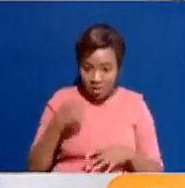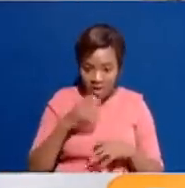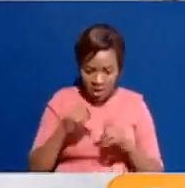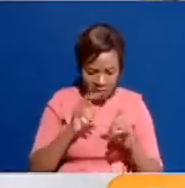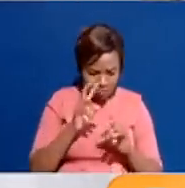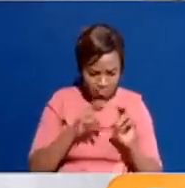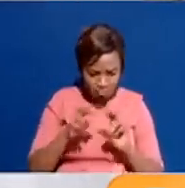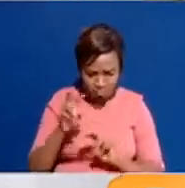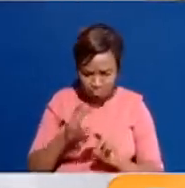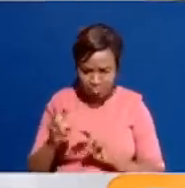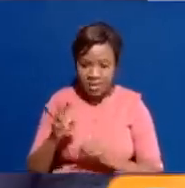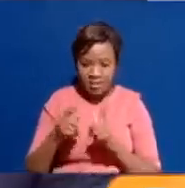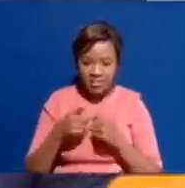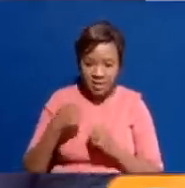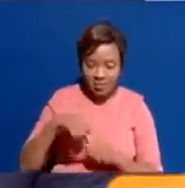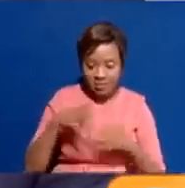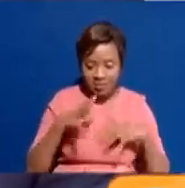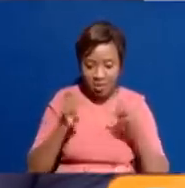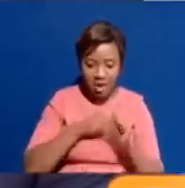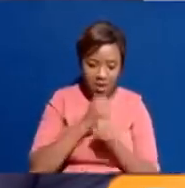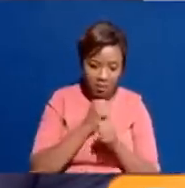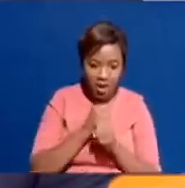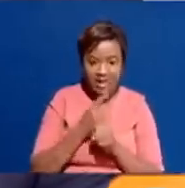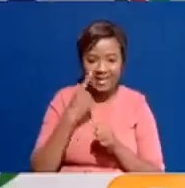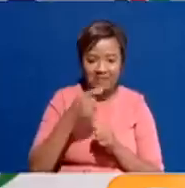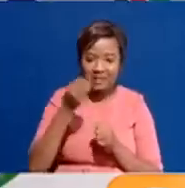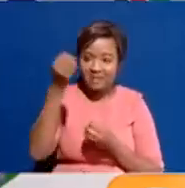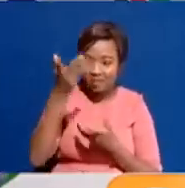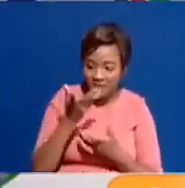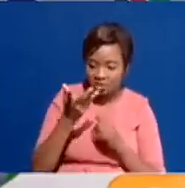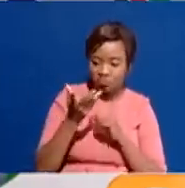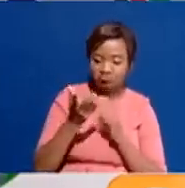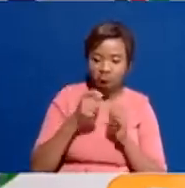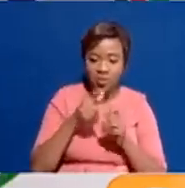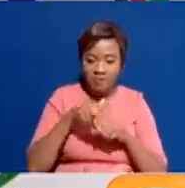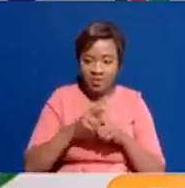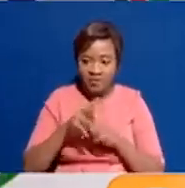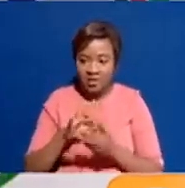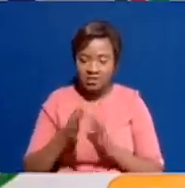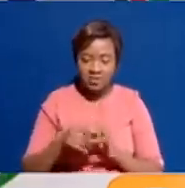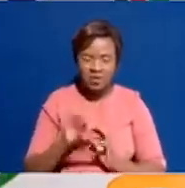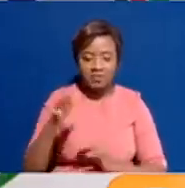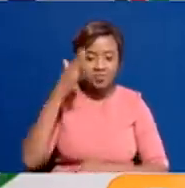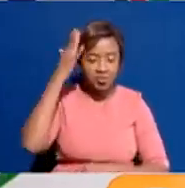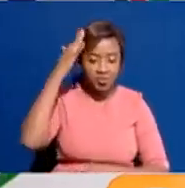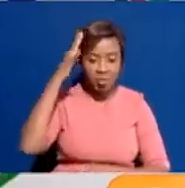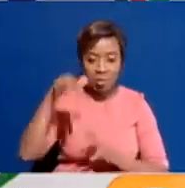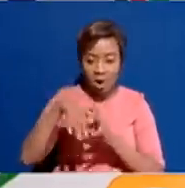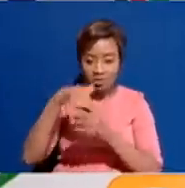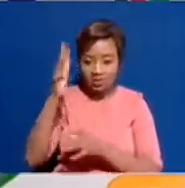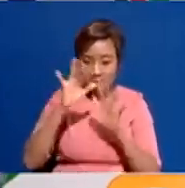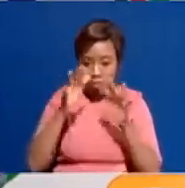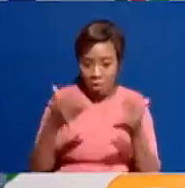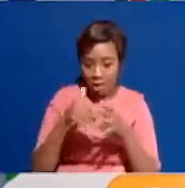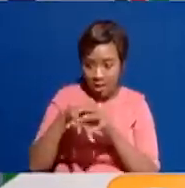up as human operators, and we can act on the same information. We all know that space finds application in